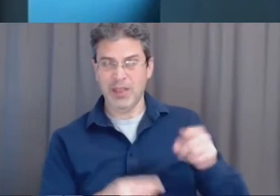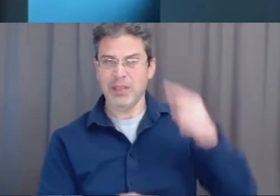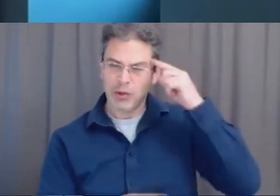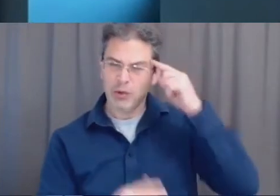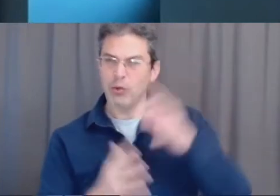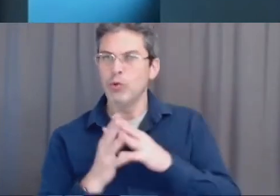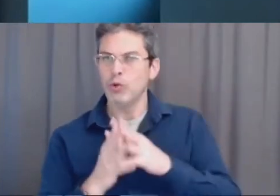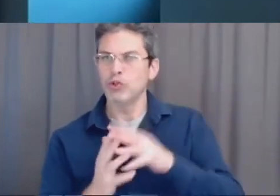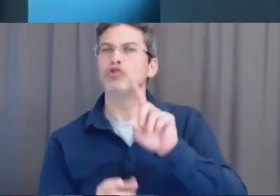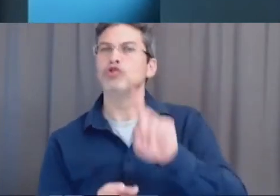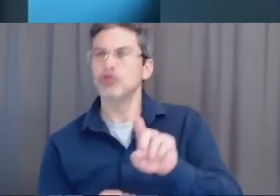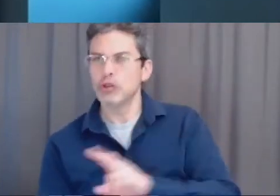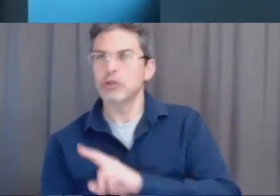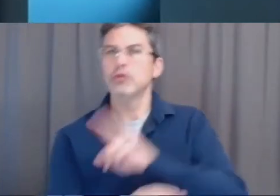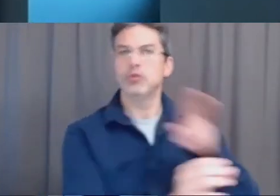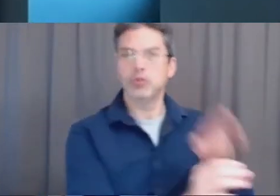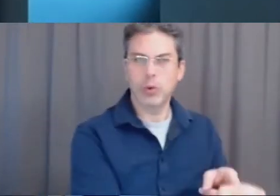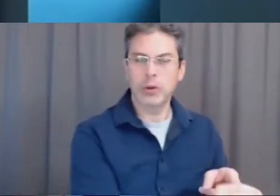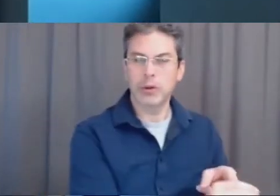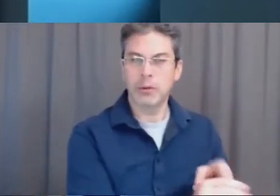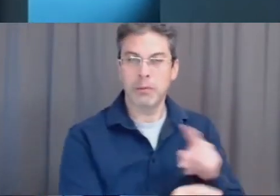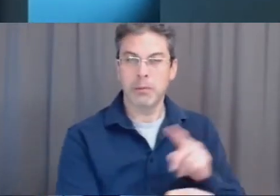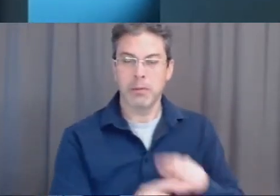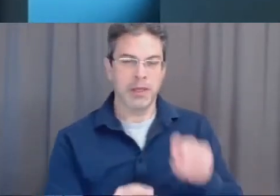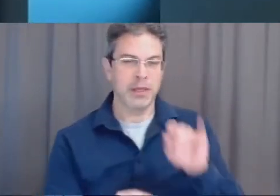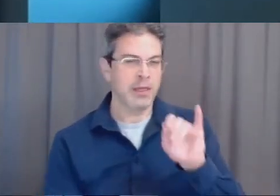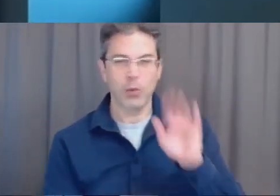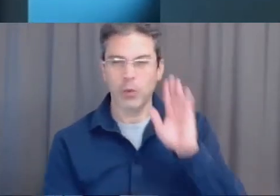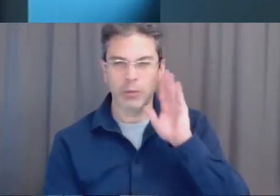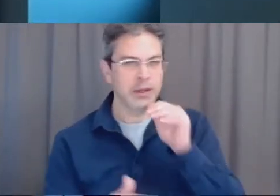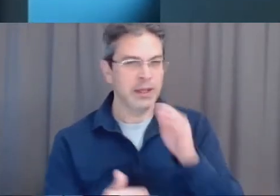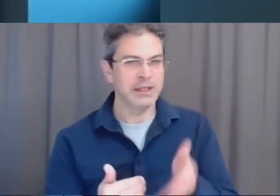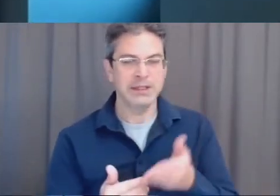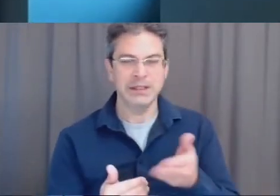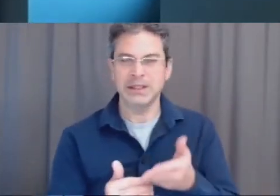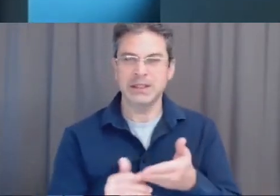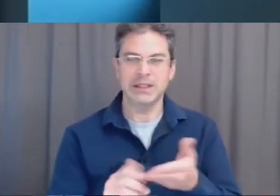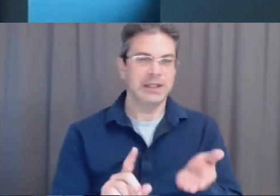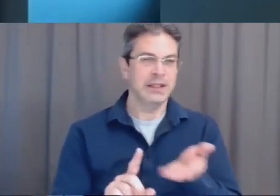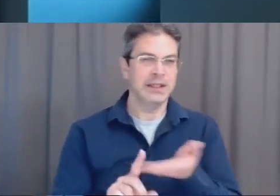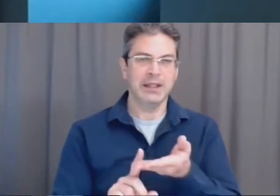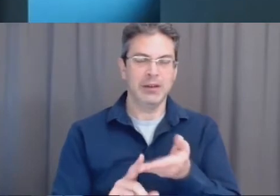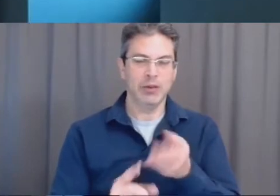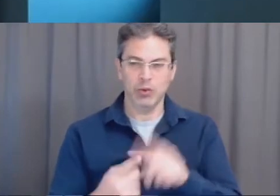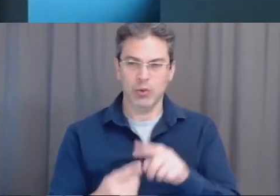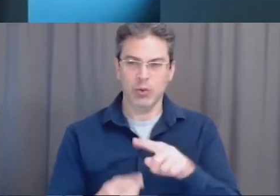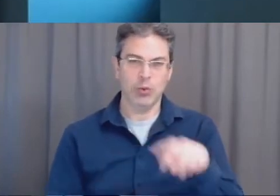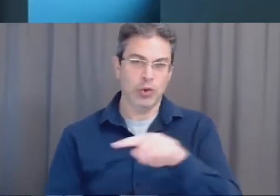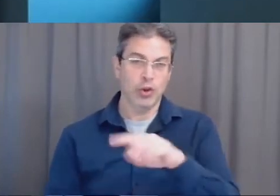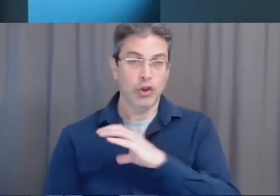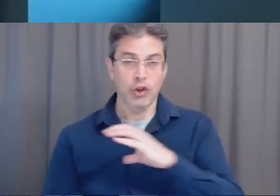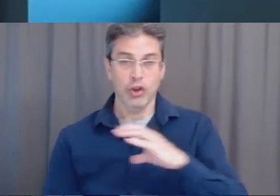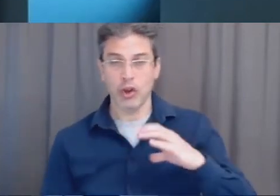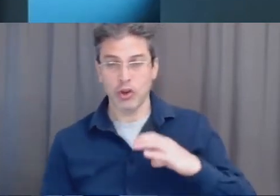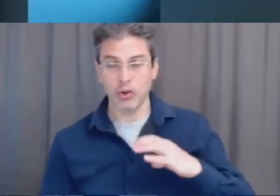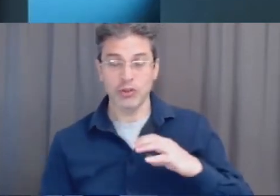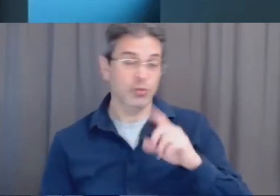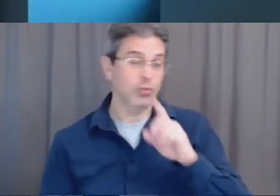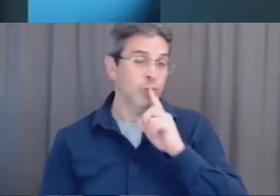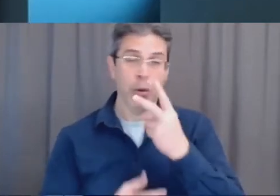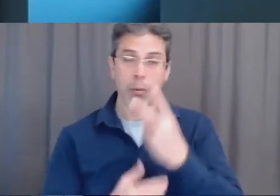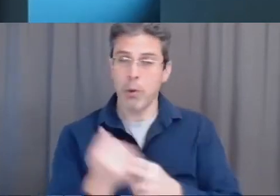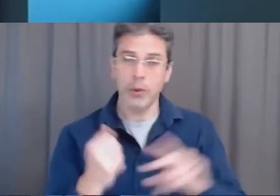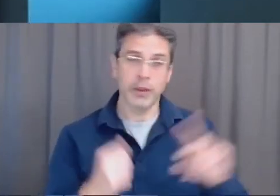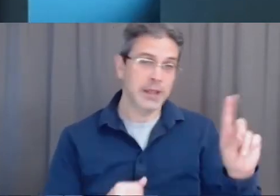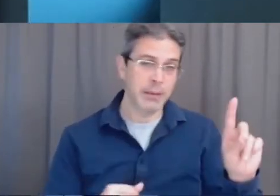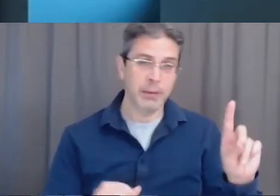think that that's going to be a really tough sell, not just to Congress, of both parties in Congress, but also to